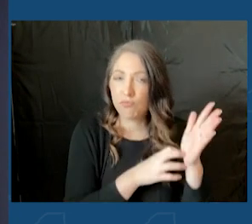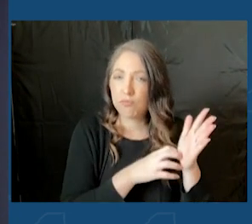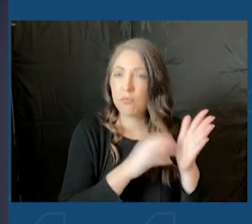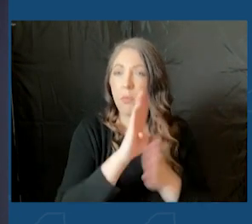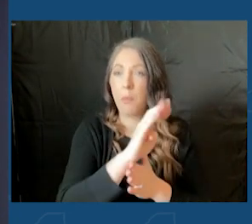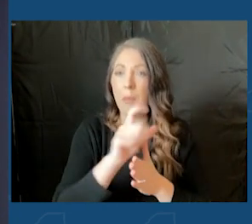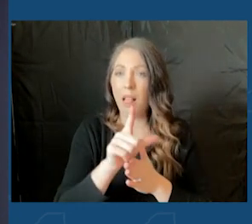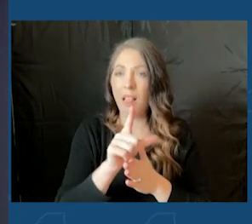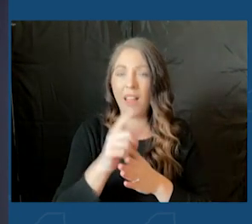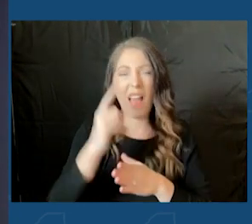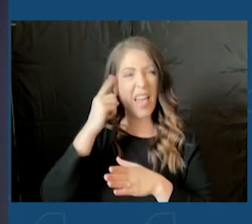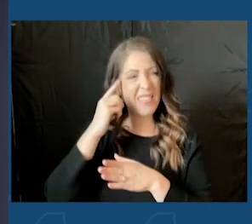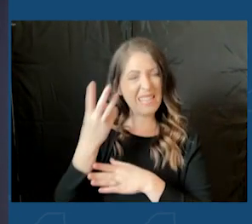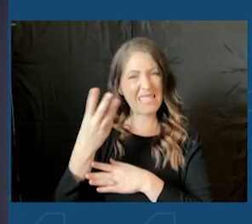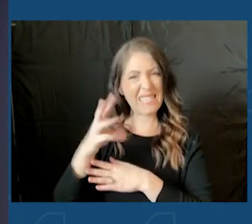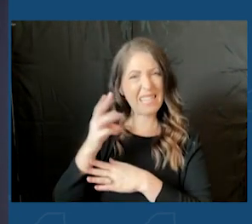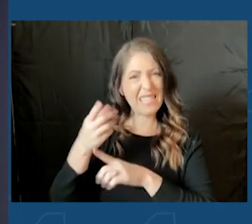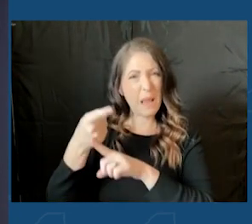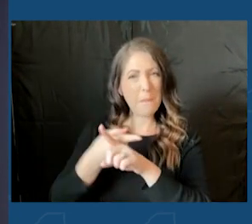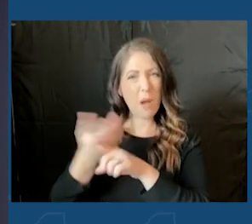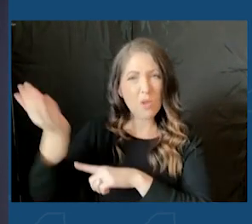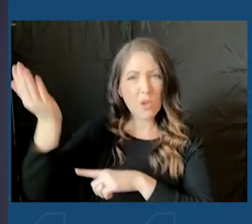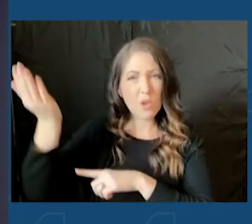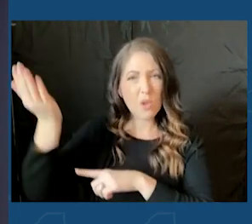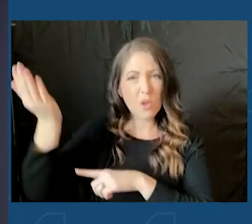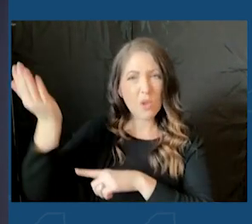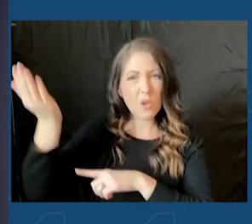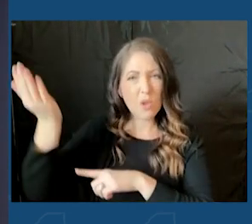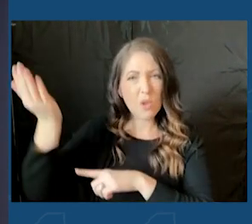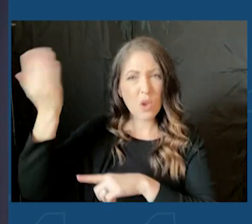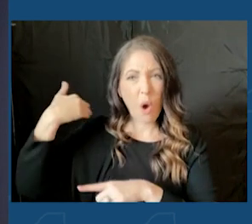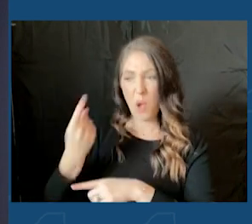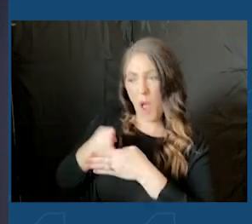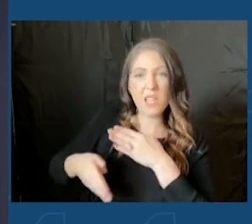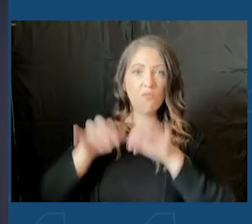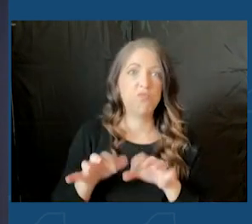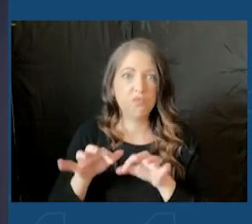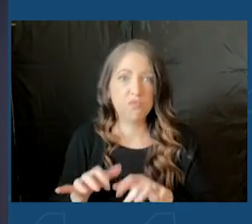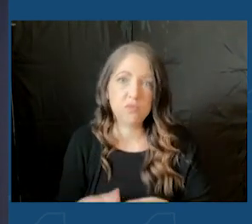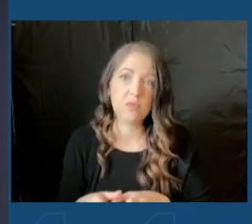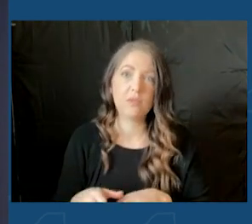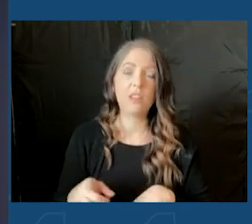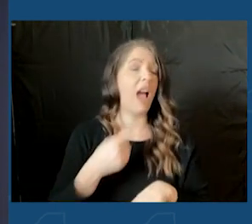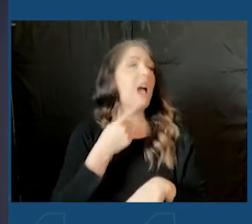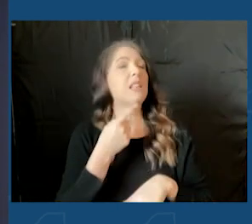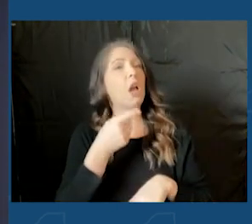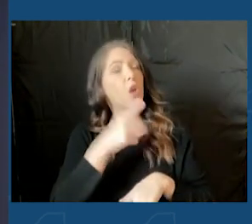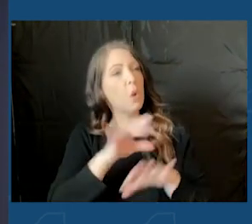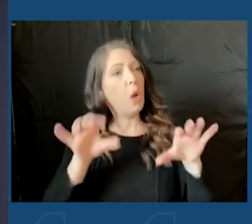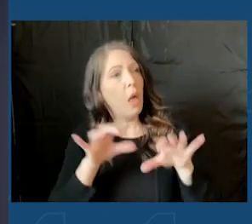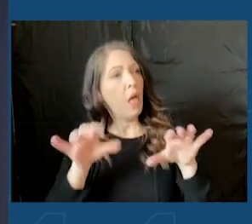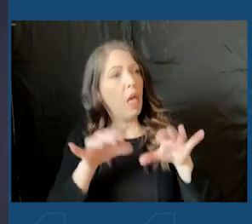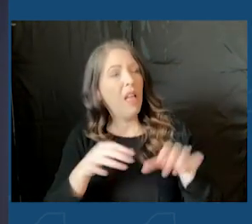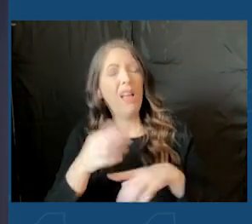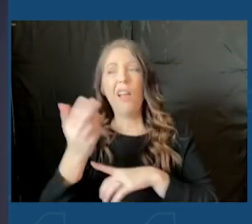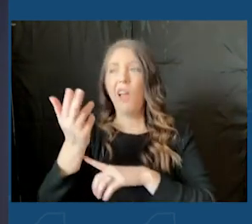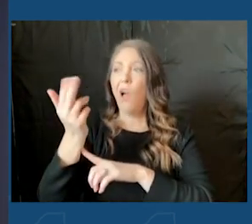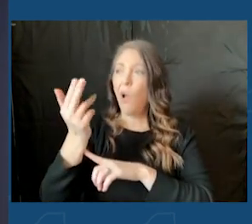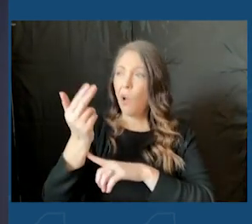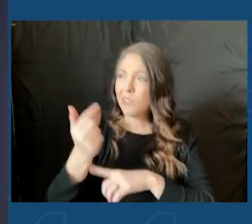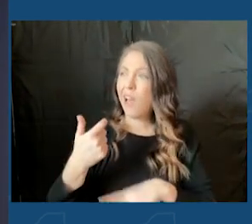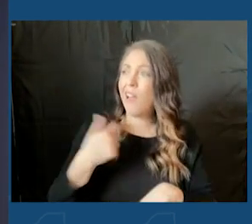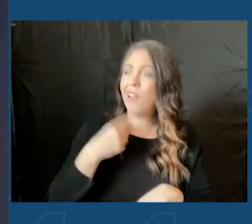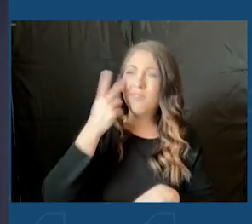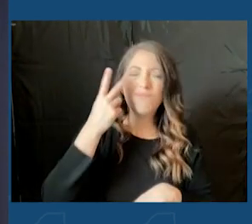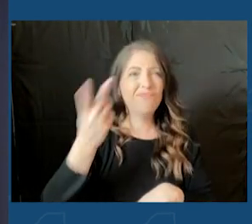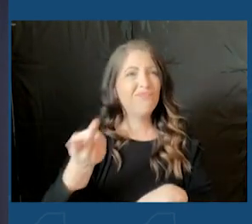16 months ago, I think, over a weekend. I said, we really need to do something with all these boarded up hotels that I keep seeing. And